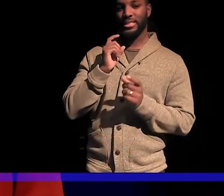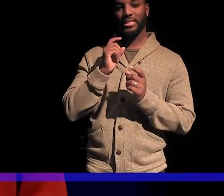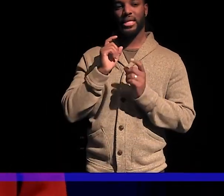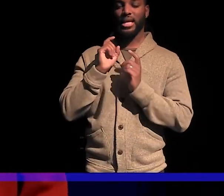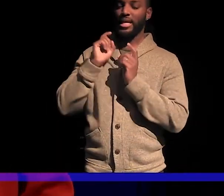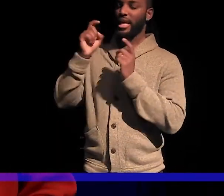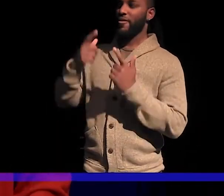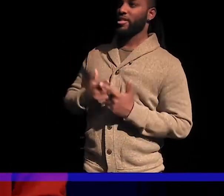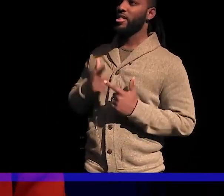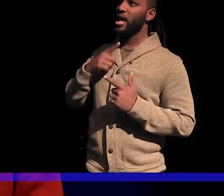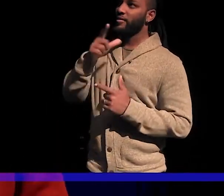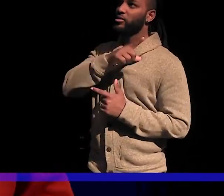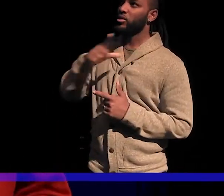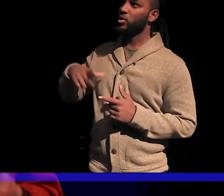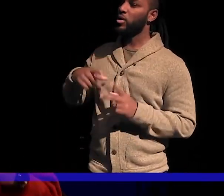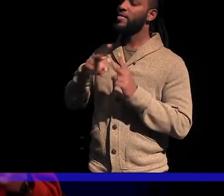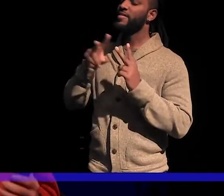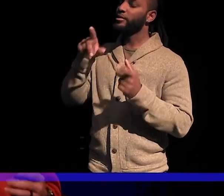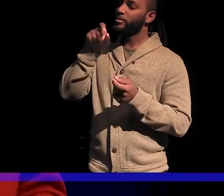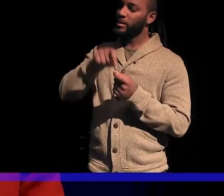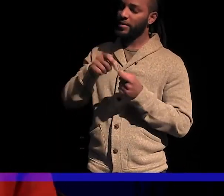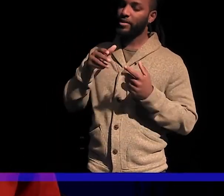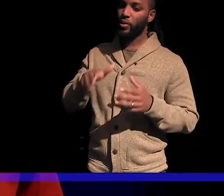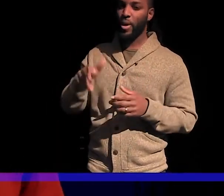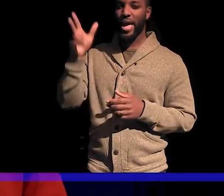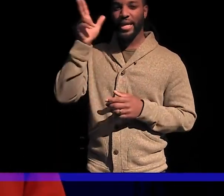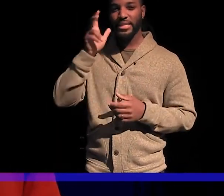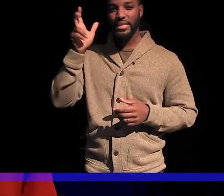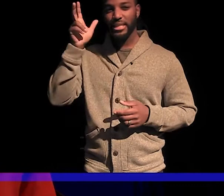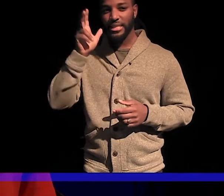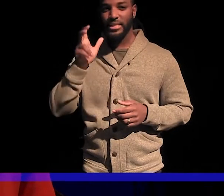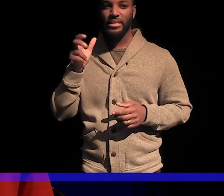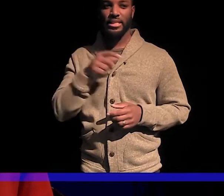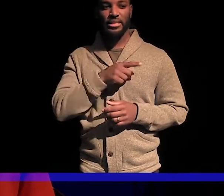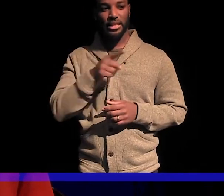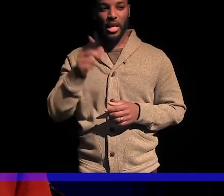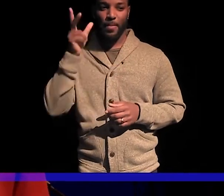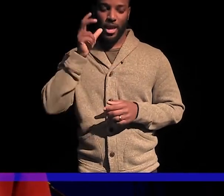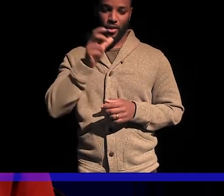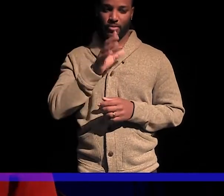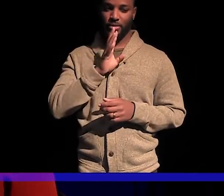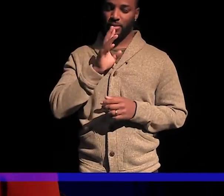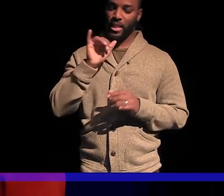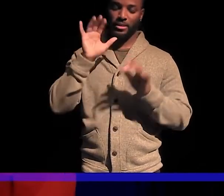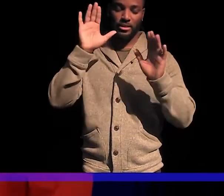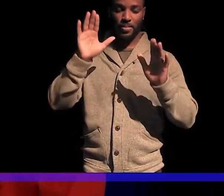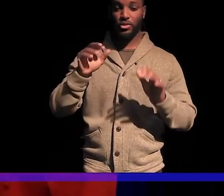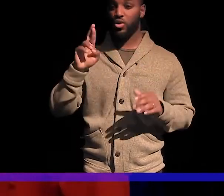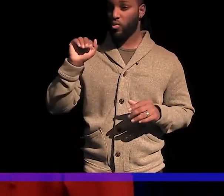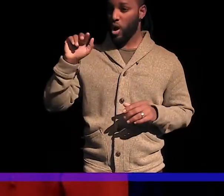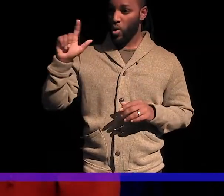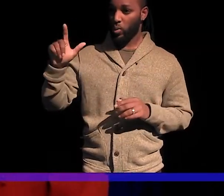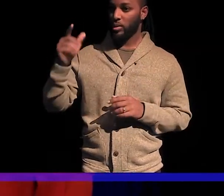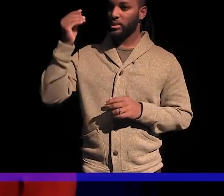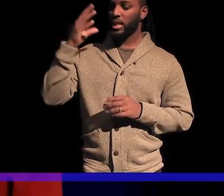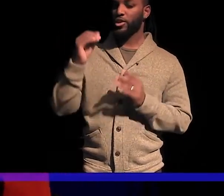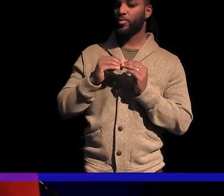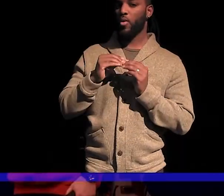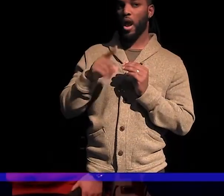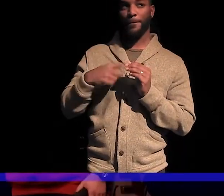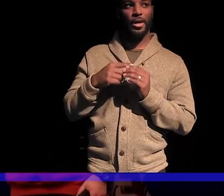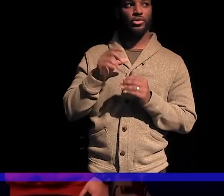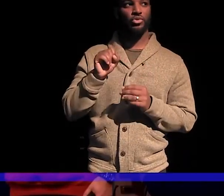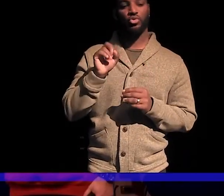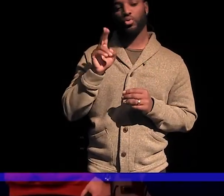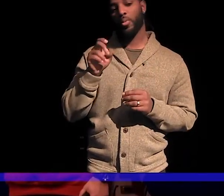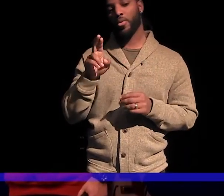life to the Lord in a really specific way and is listening to Him and hearing Him speak. And that's amazing. So Raul's going to tell us more about a